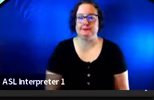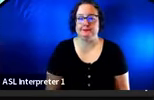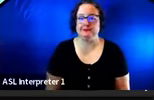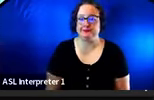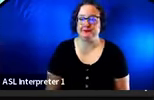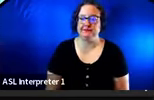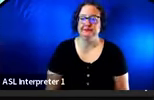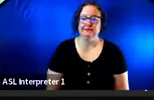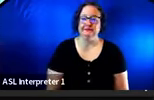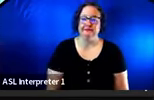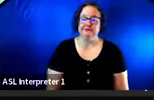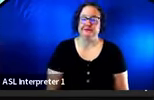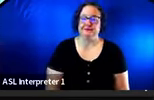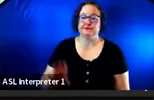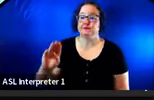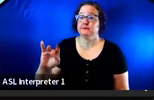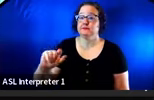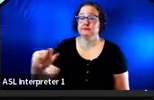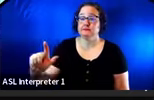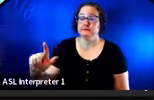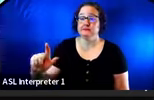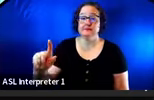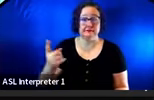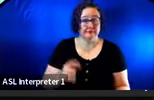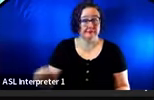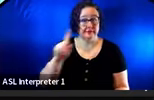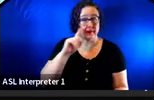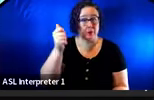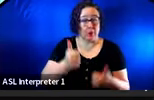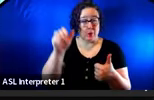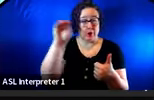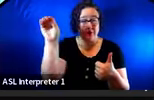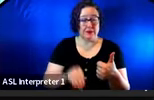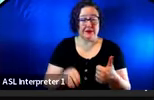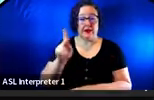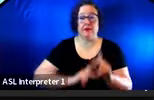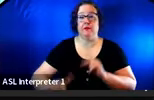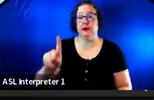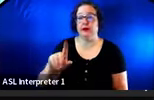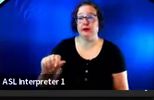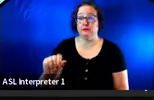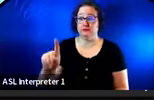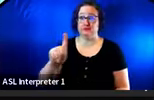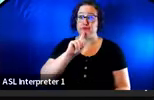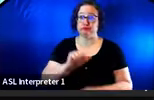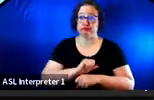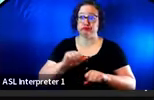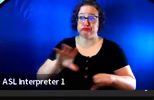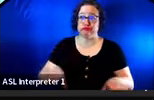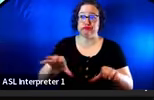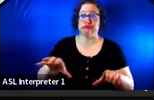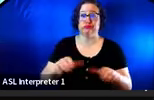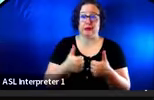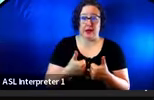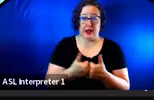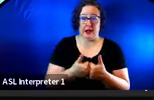All right. From Michael, does anybody know what percentage of people with disabilities do gaming? How is this broken